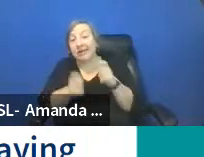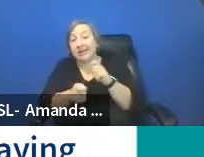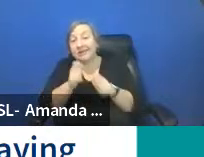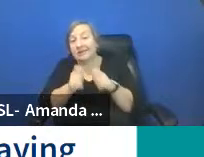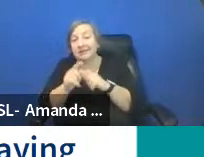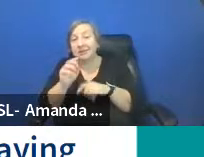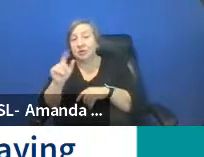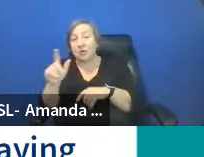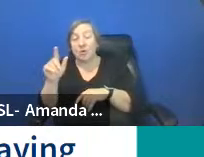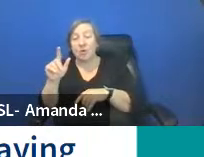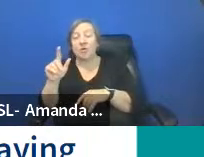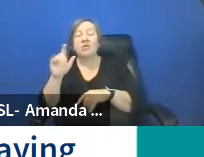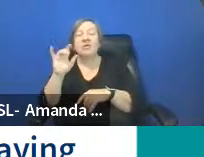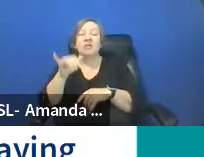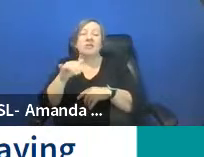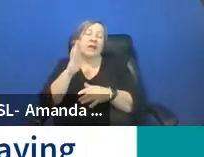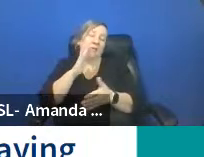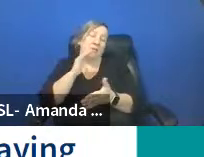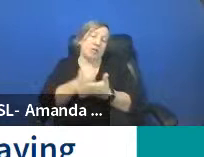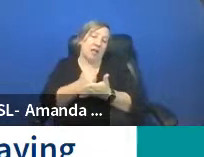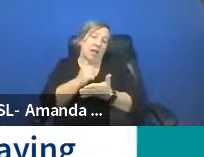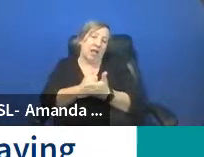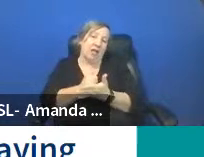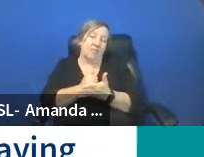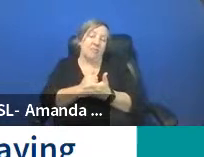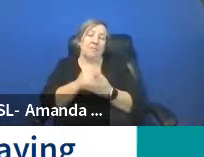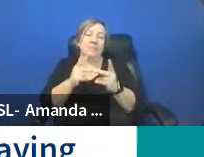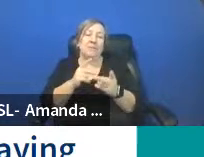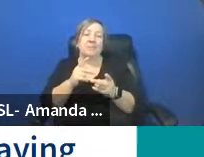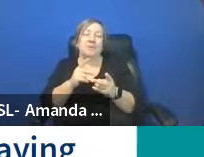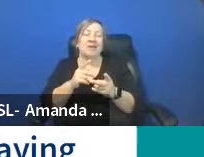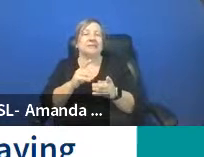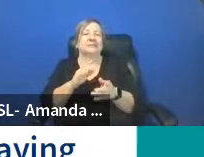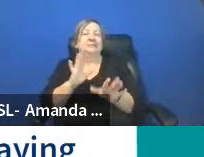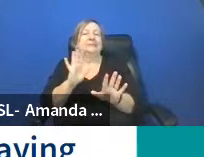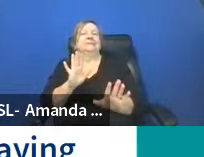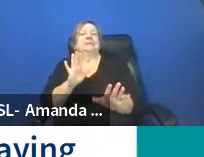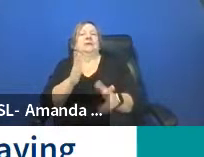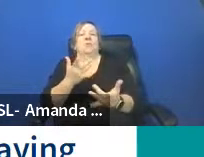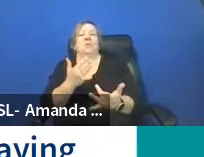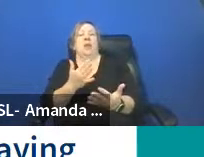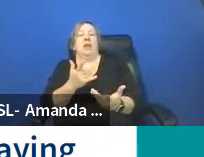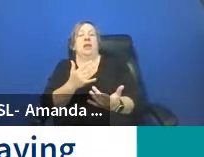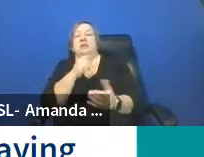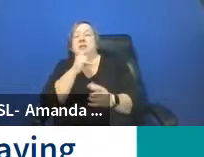is one, it helps shift trips away from the busiest times of day, or